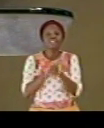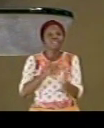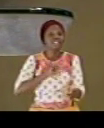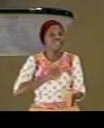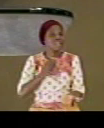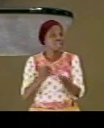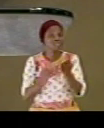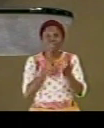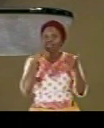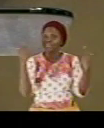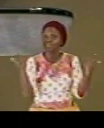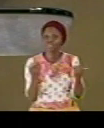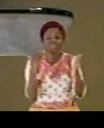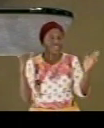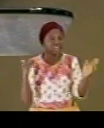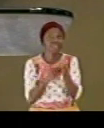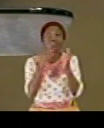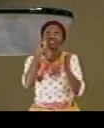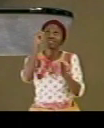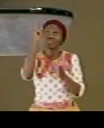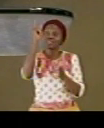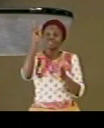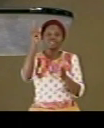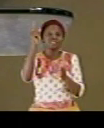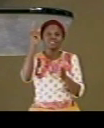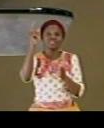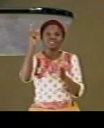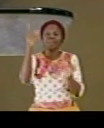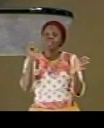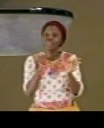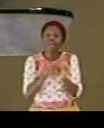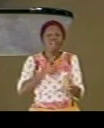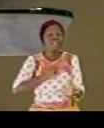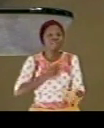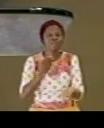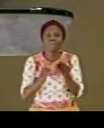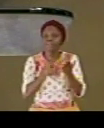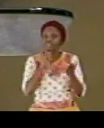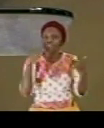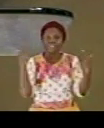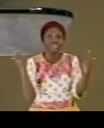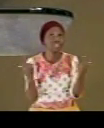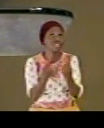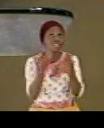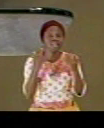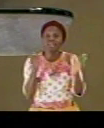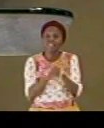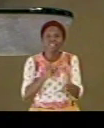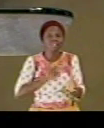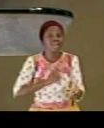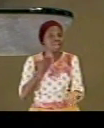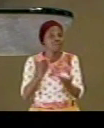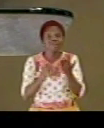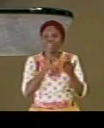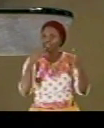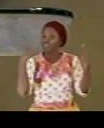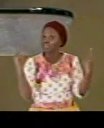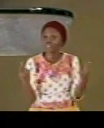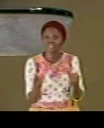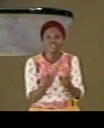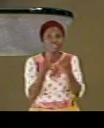might not sin against thee. That I might not sin, that I